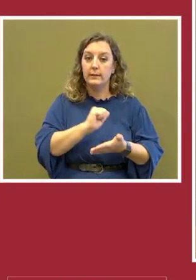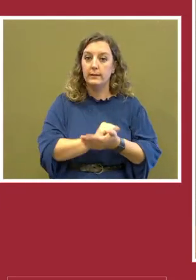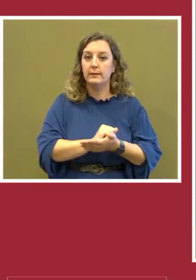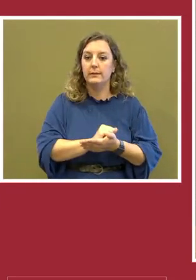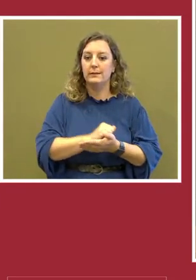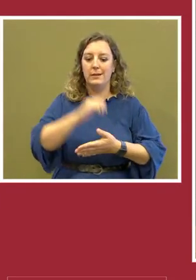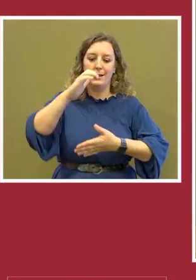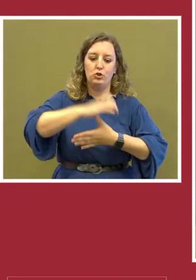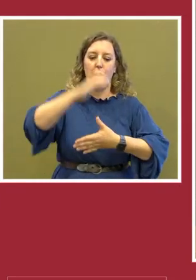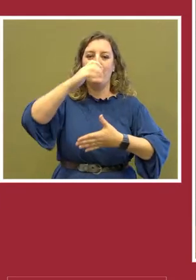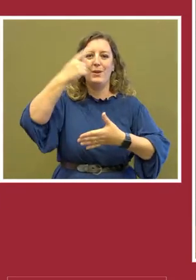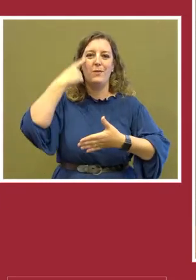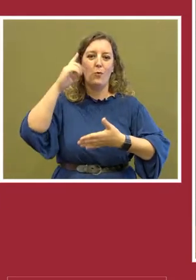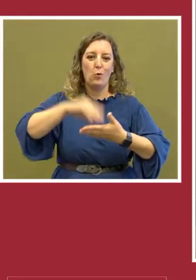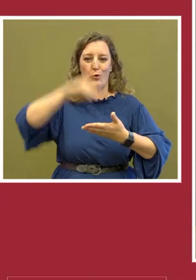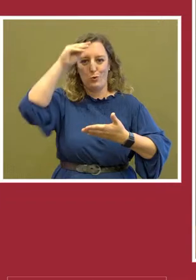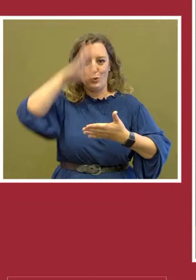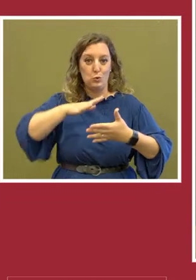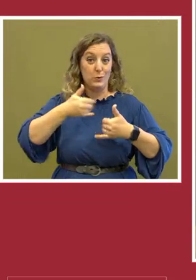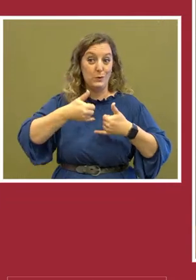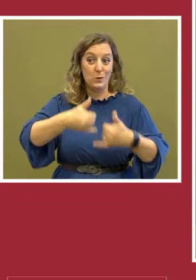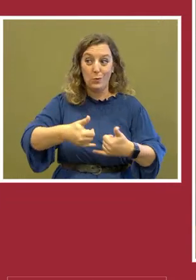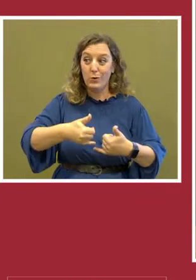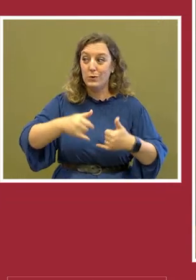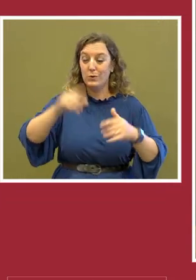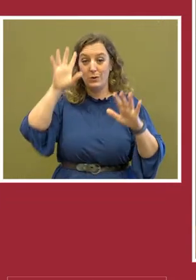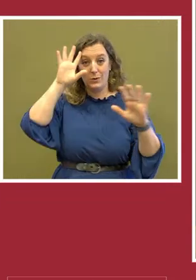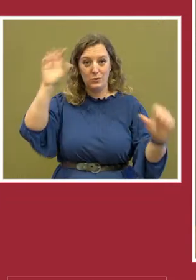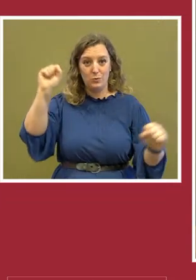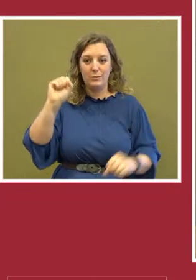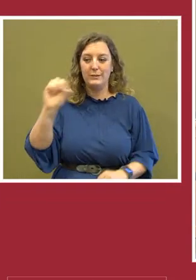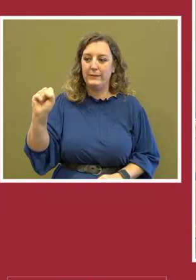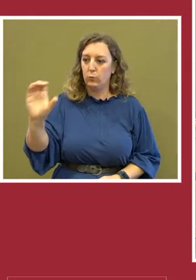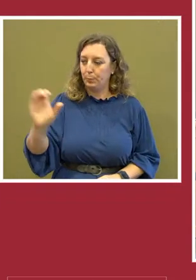the Champion for Students Award, and Superintendent Cook.